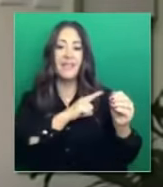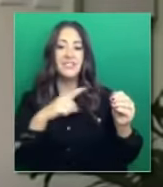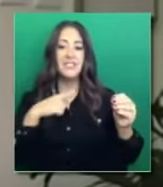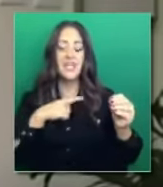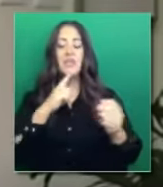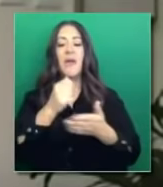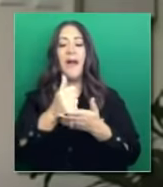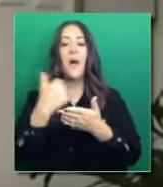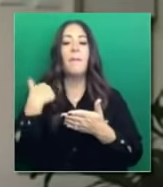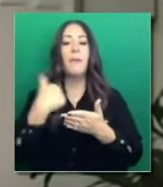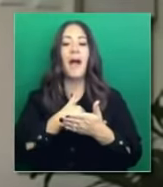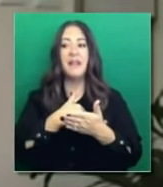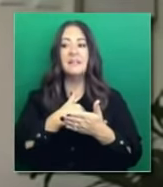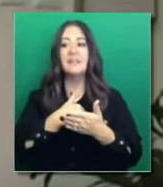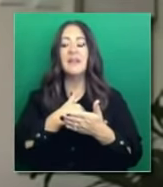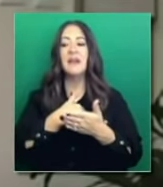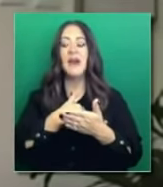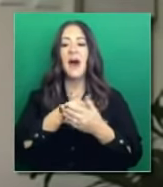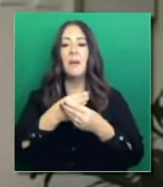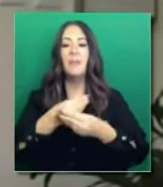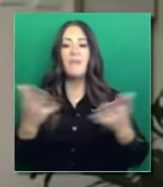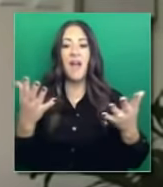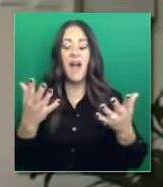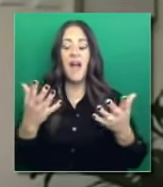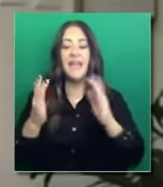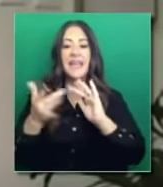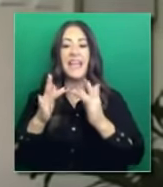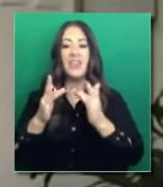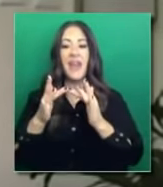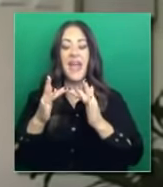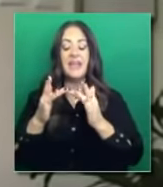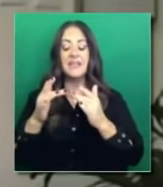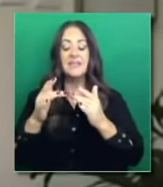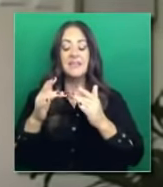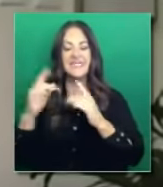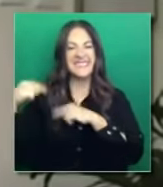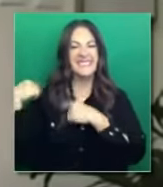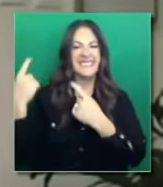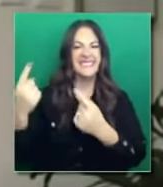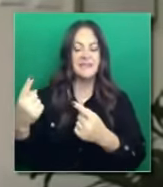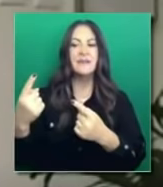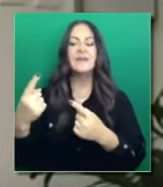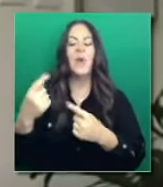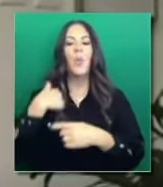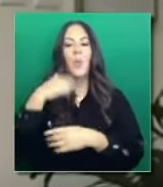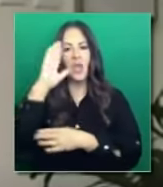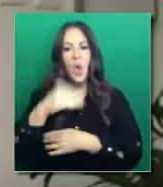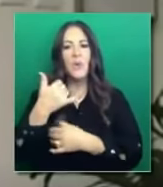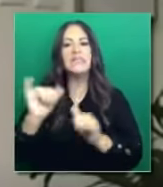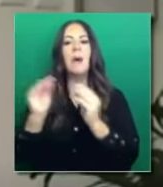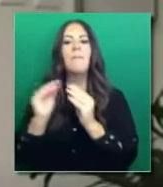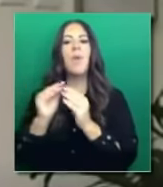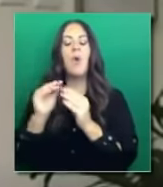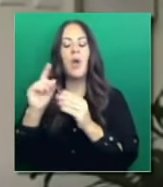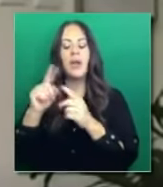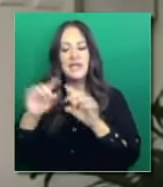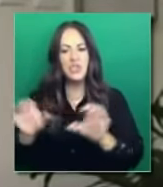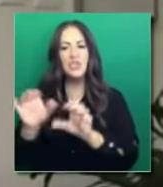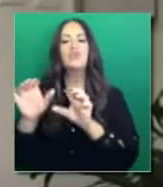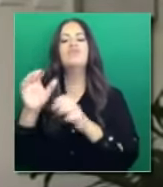are gradually improving in significant ways. We have more work to do there. We have, of